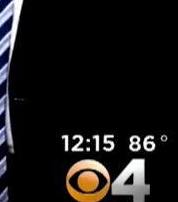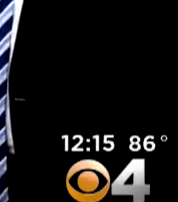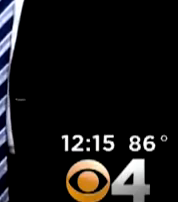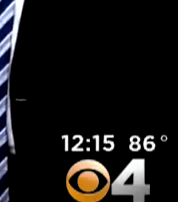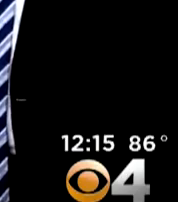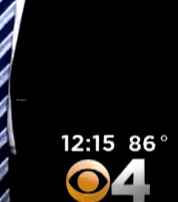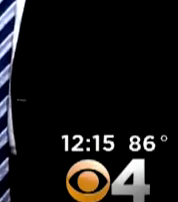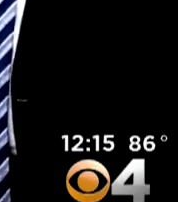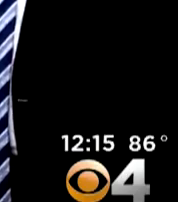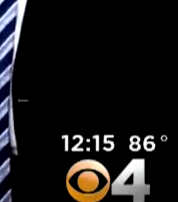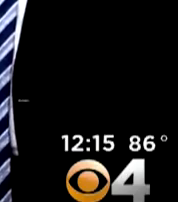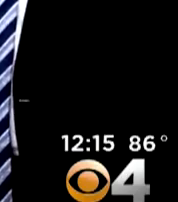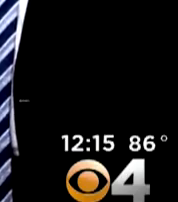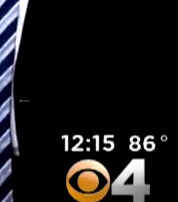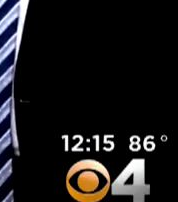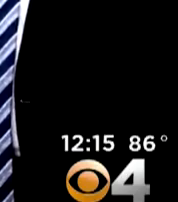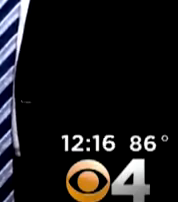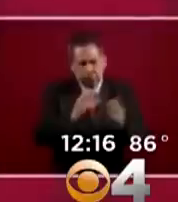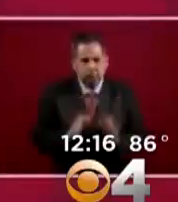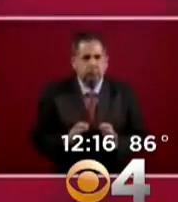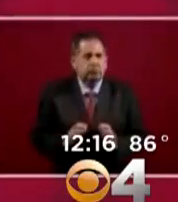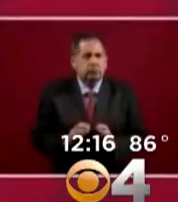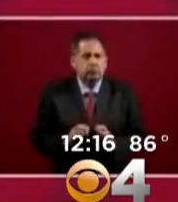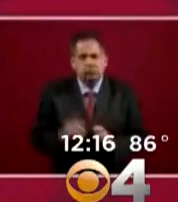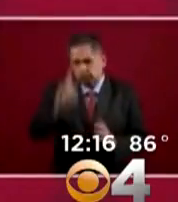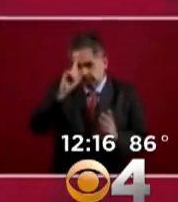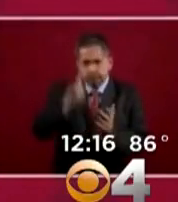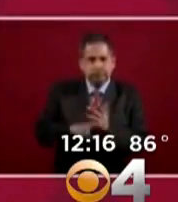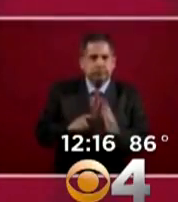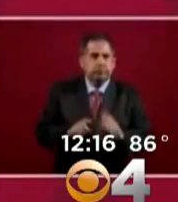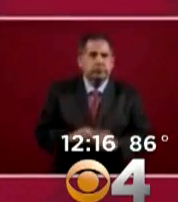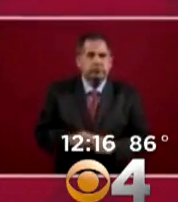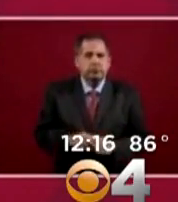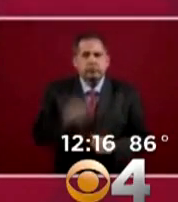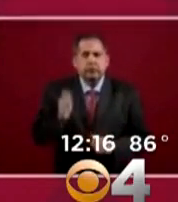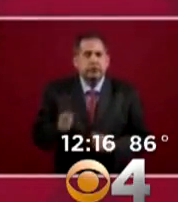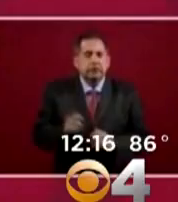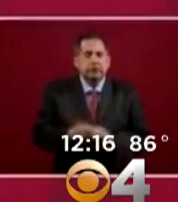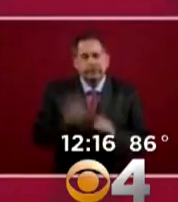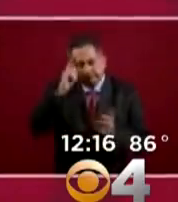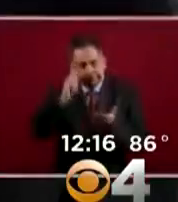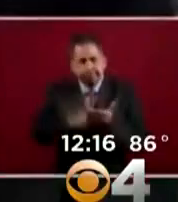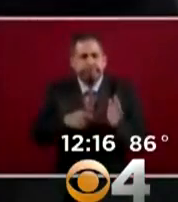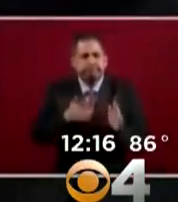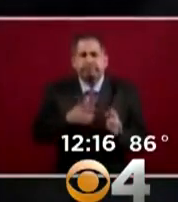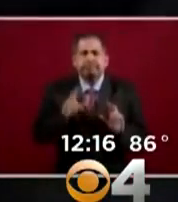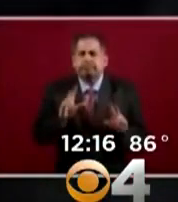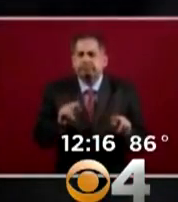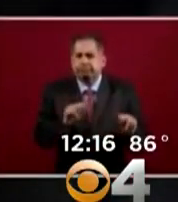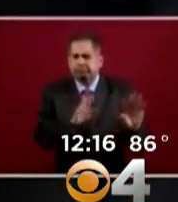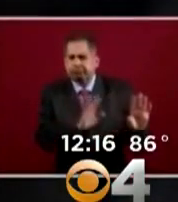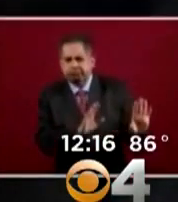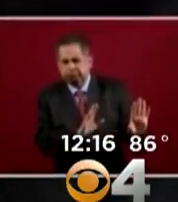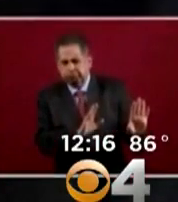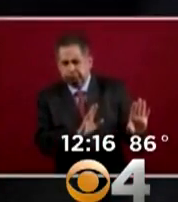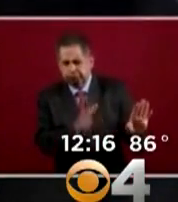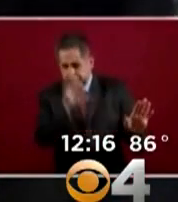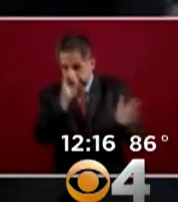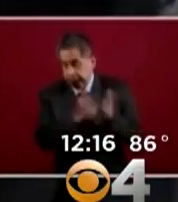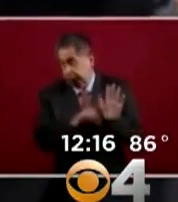on the drug cartels and wipe them off the face of the earth. Creo. Mexico's president said he appreciates the offer but declined,